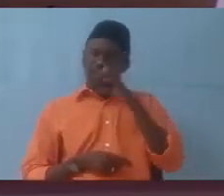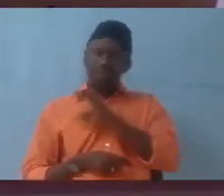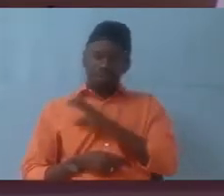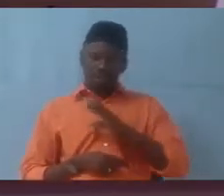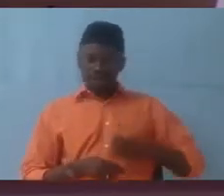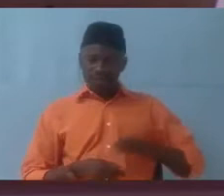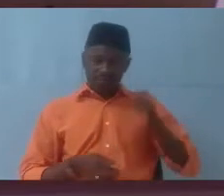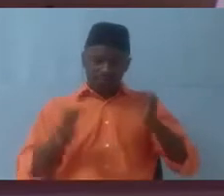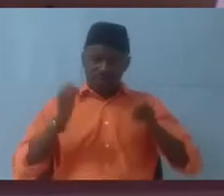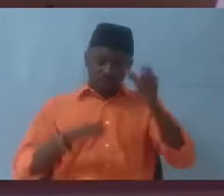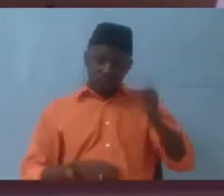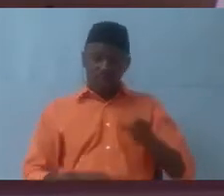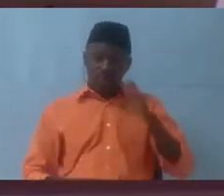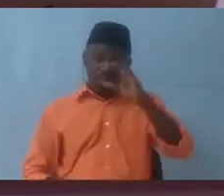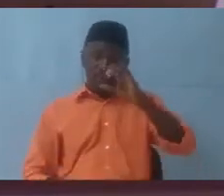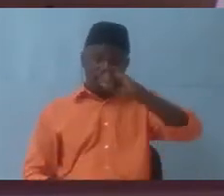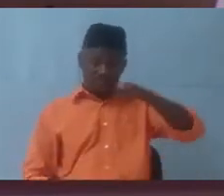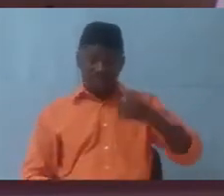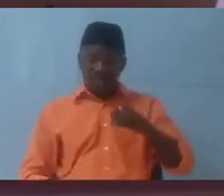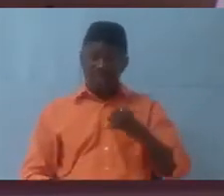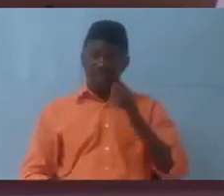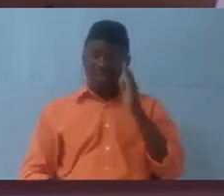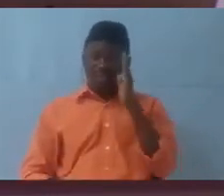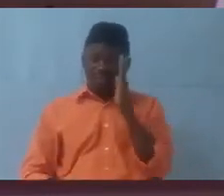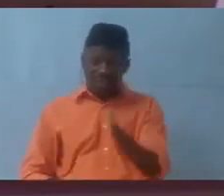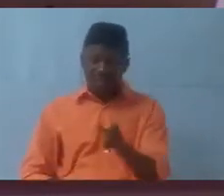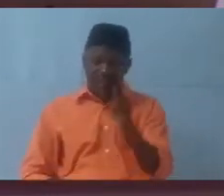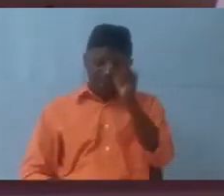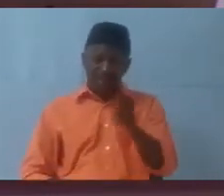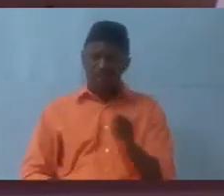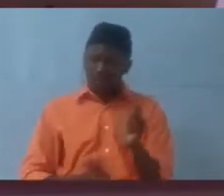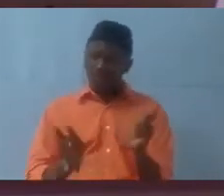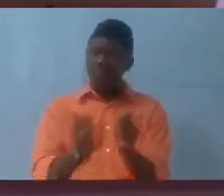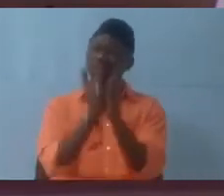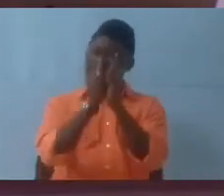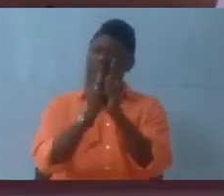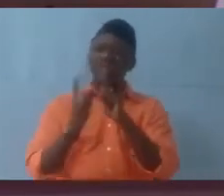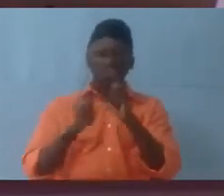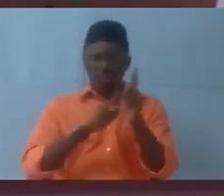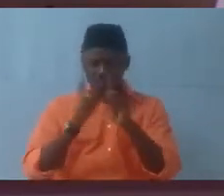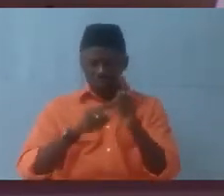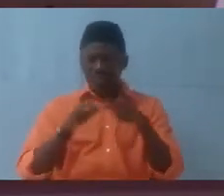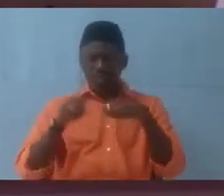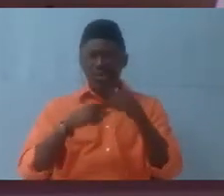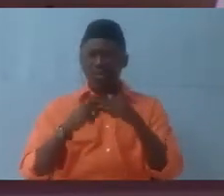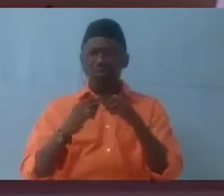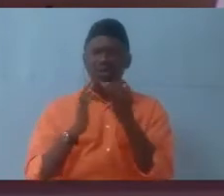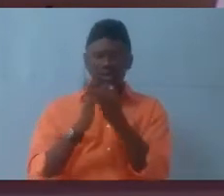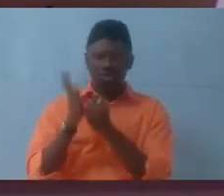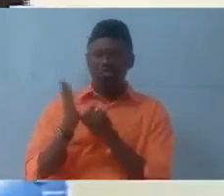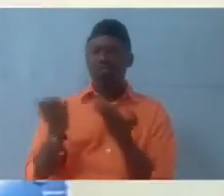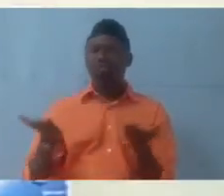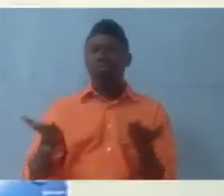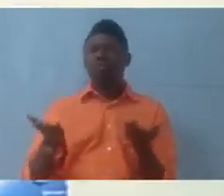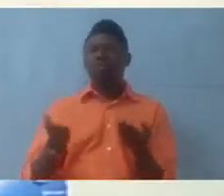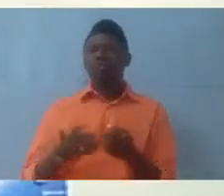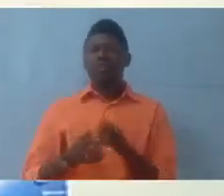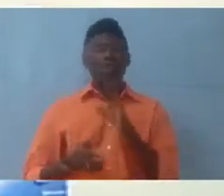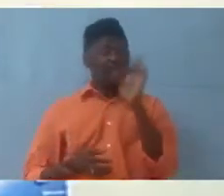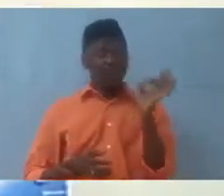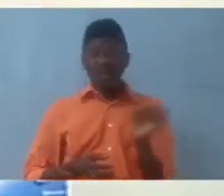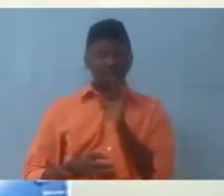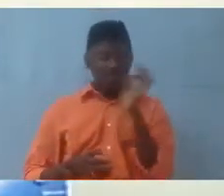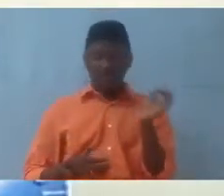to meet to address those situations ndax nekkul ne mom chief justice bobu mom ngeen wara gisé pour mëna safaral jafé jafé yoyu very very correct